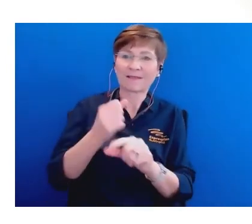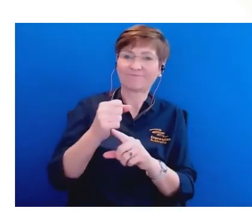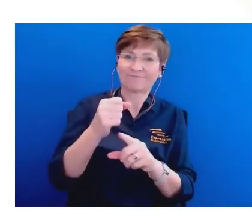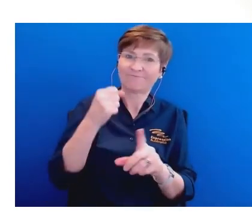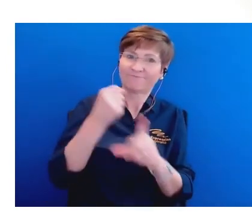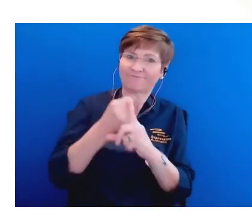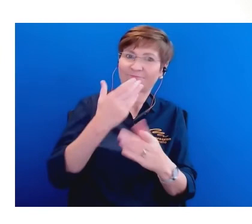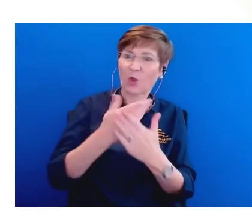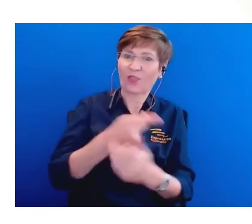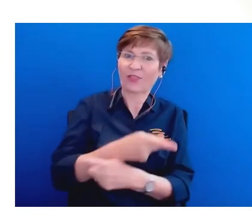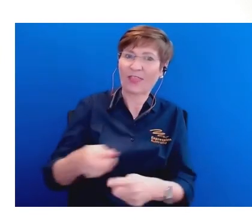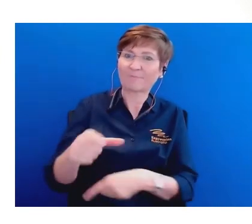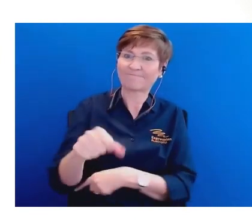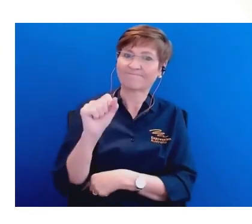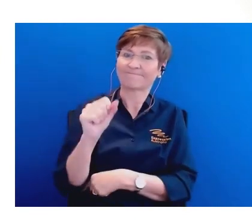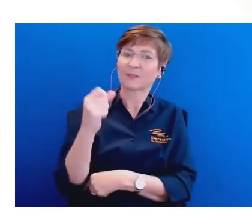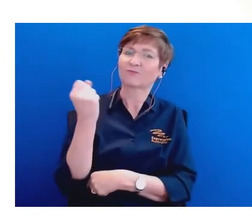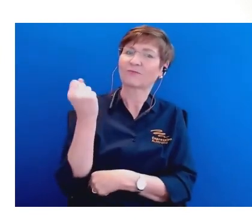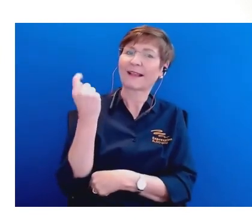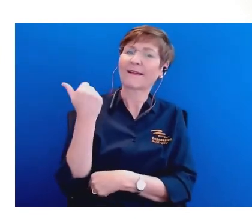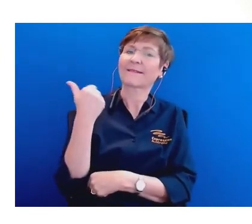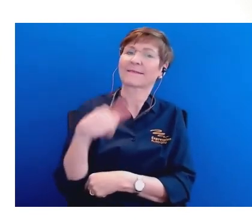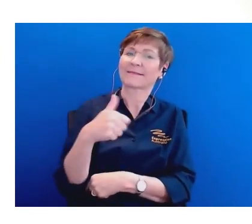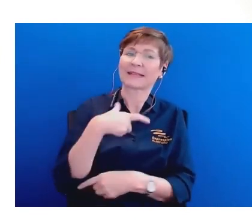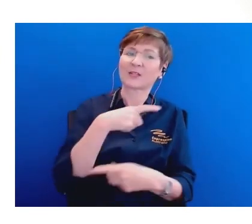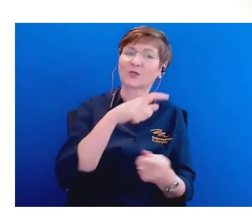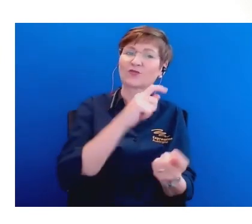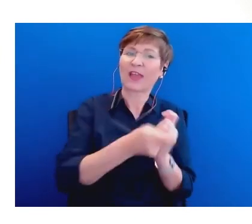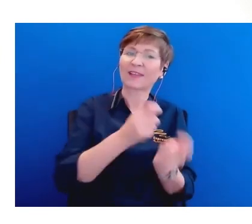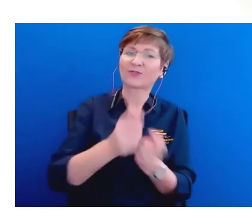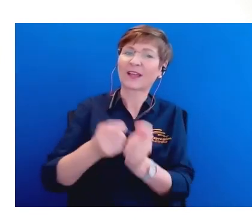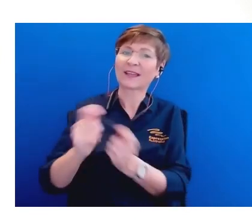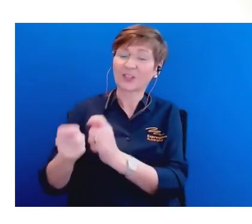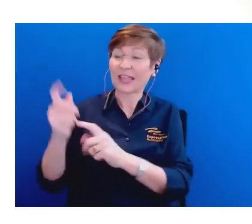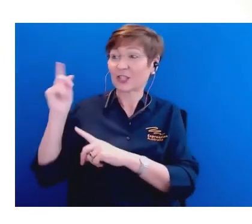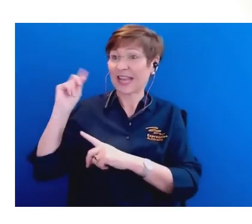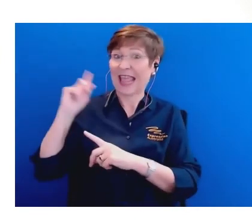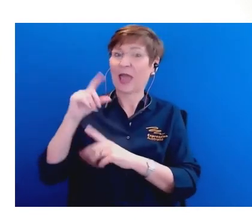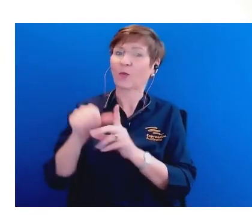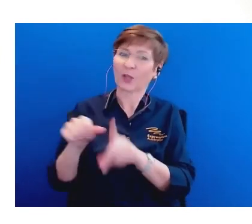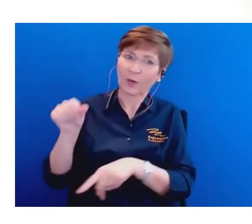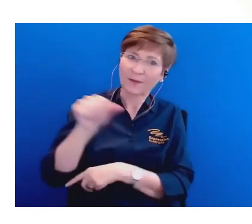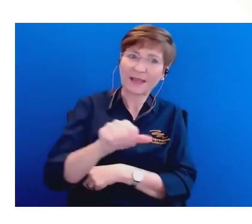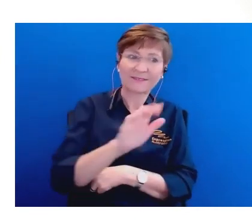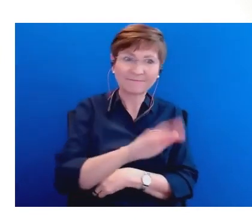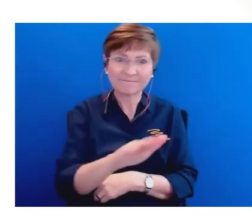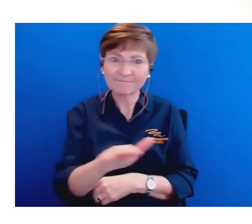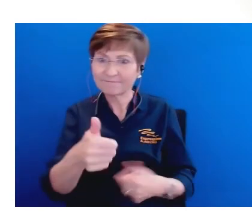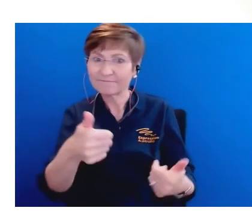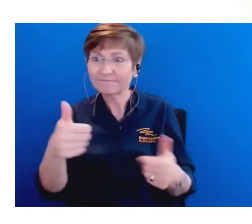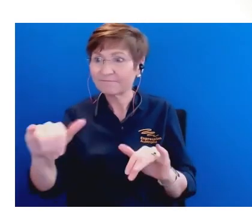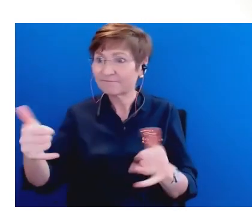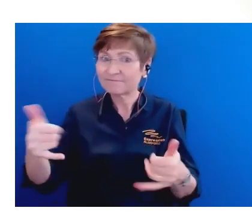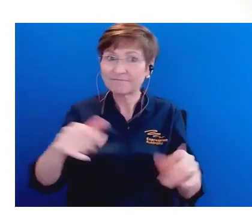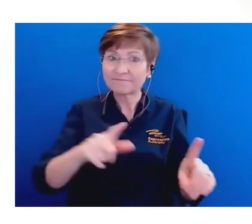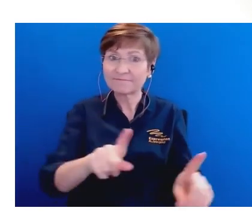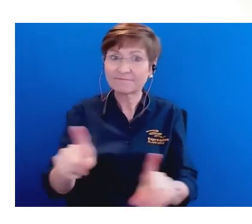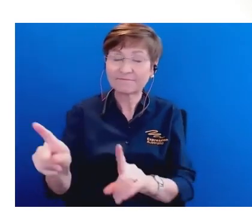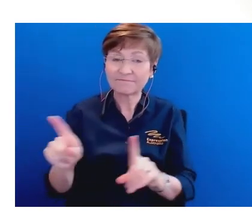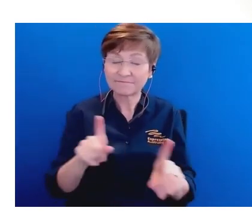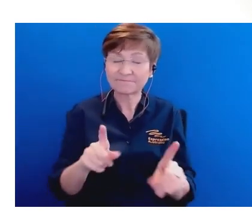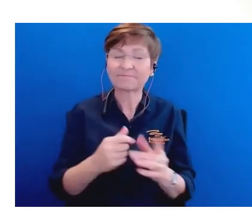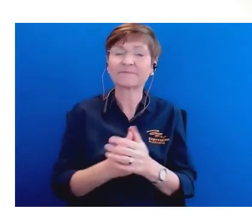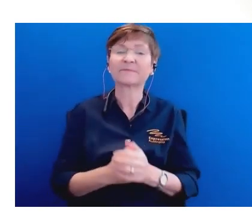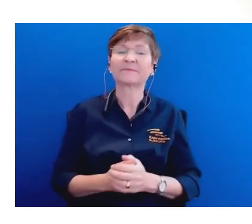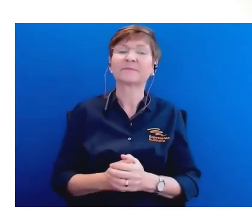gone with putting these changes into practice and how they've been working for them. And so finally, this project